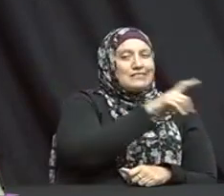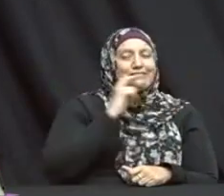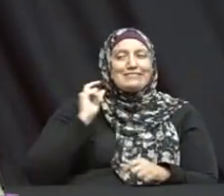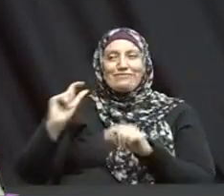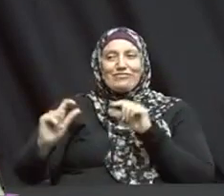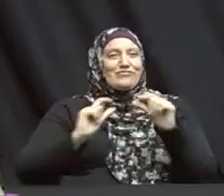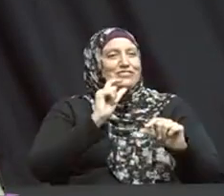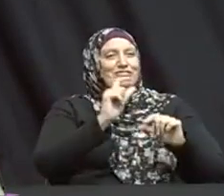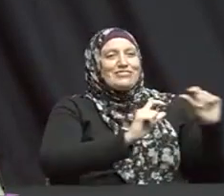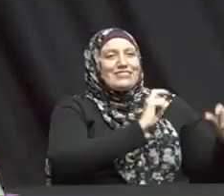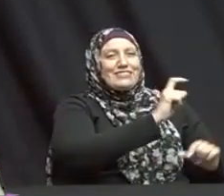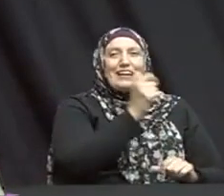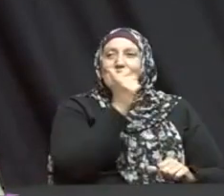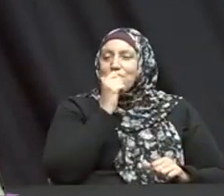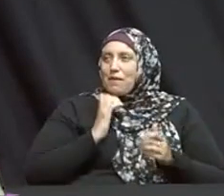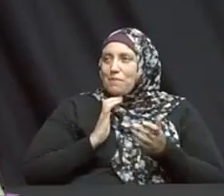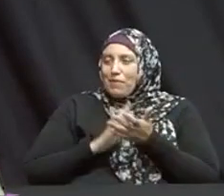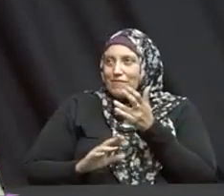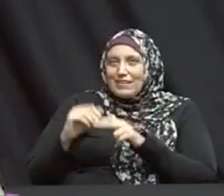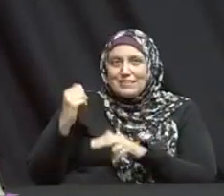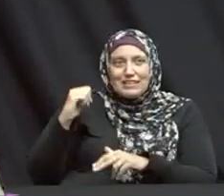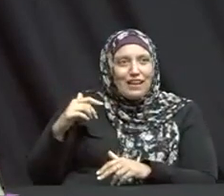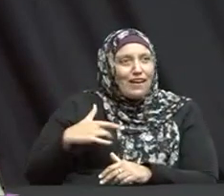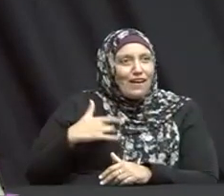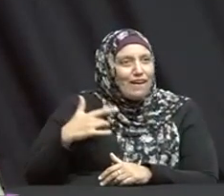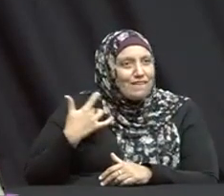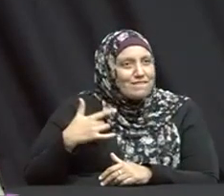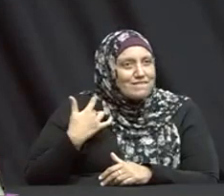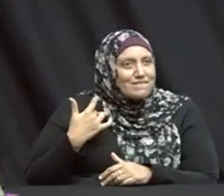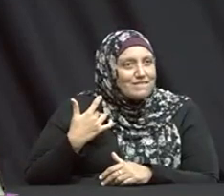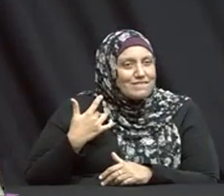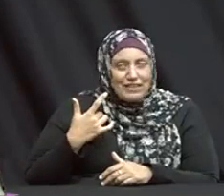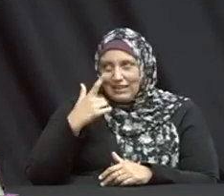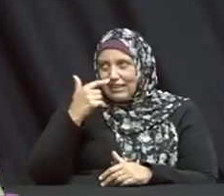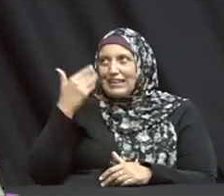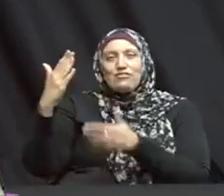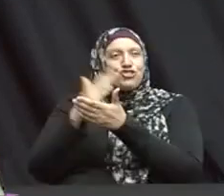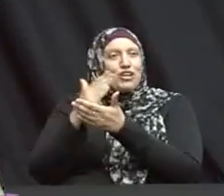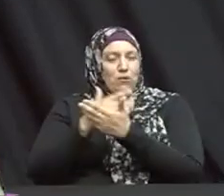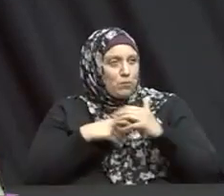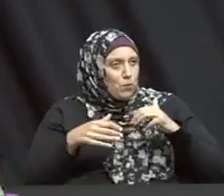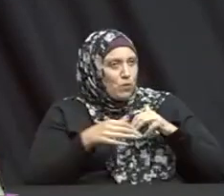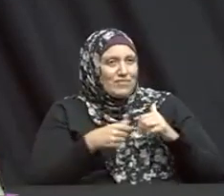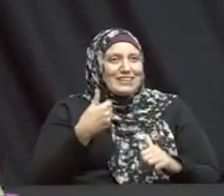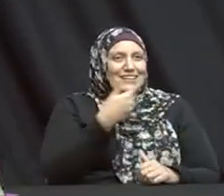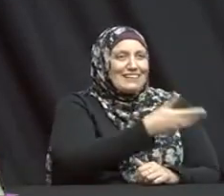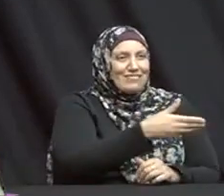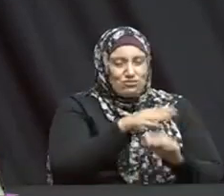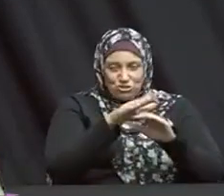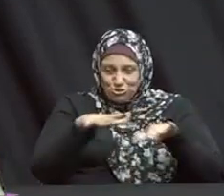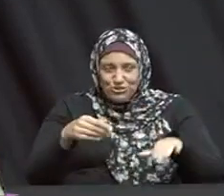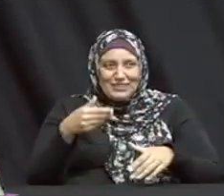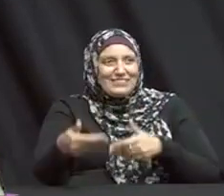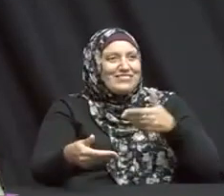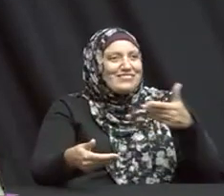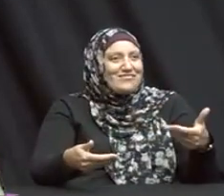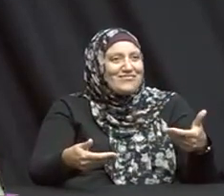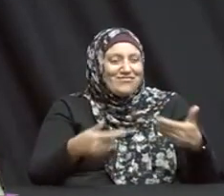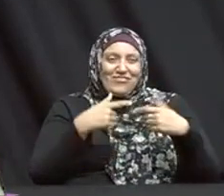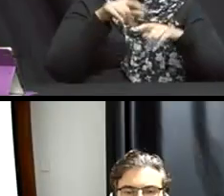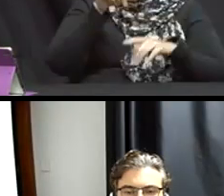whether my parents are alive or not, under Islamic law, they have a share. My wife has a share. Children have their own share, depending on male